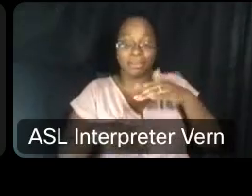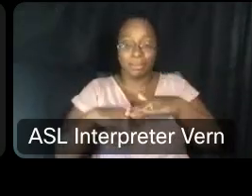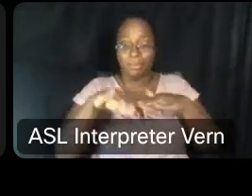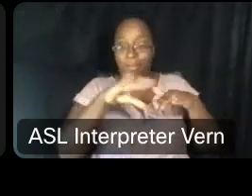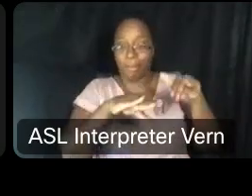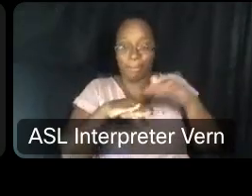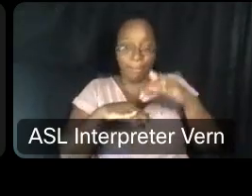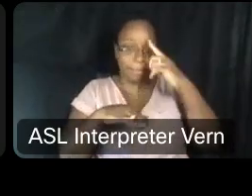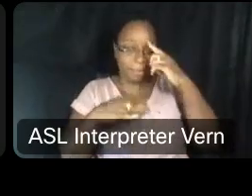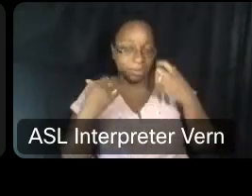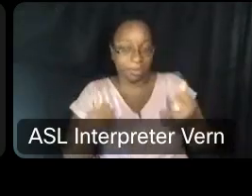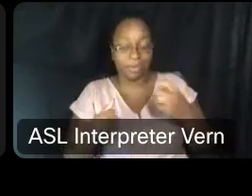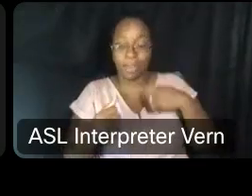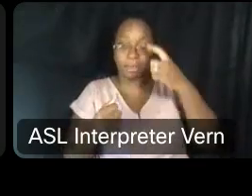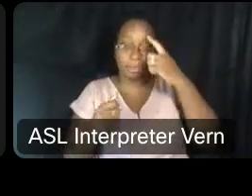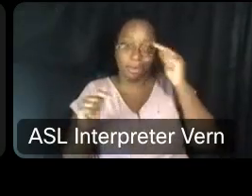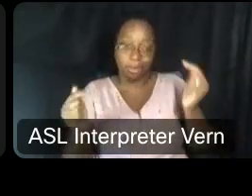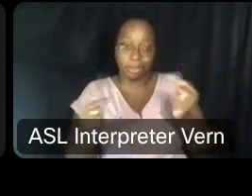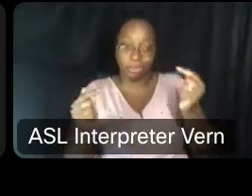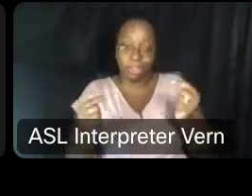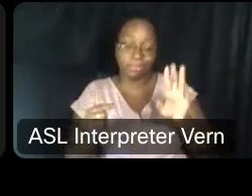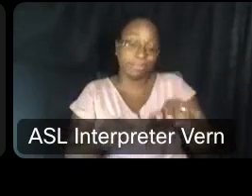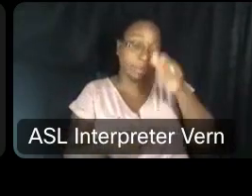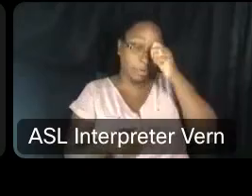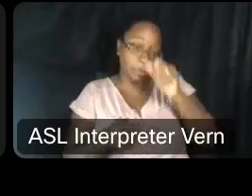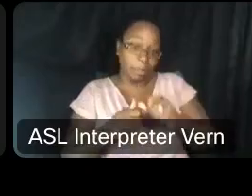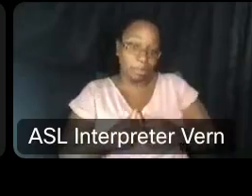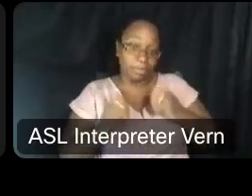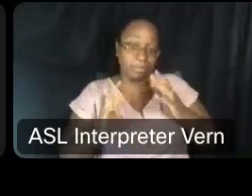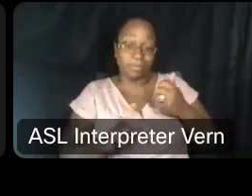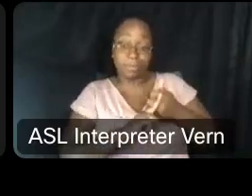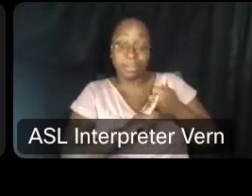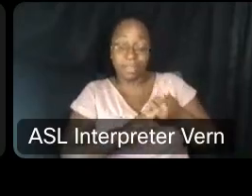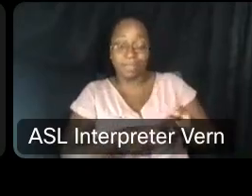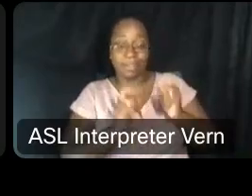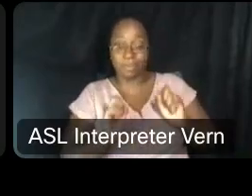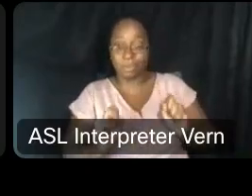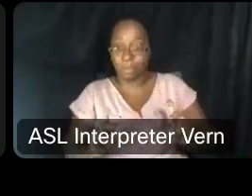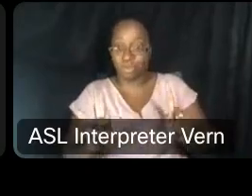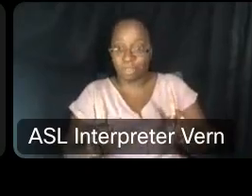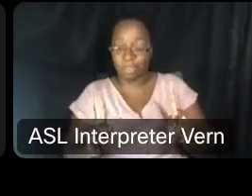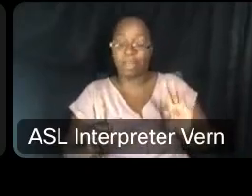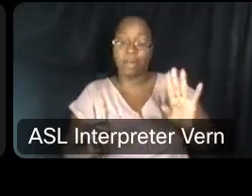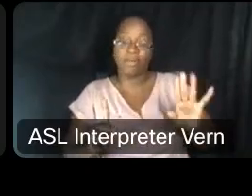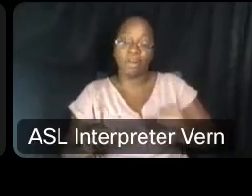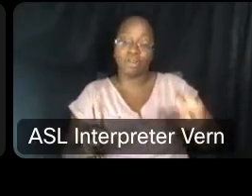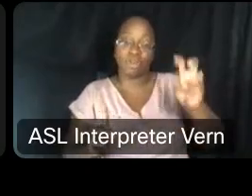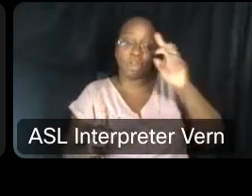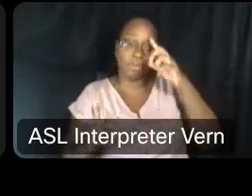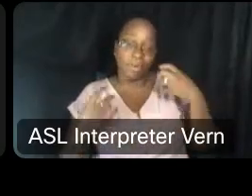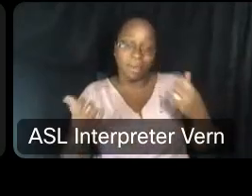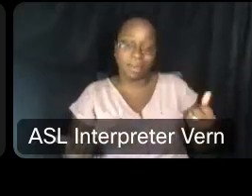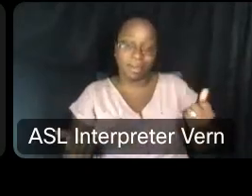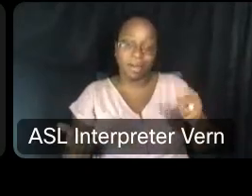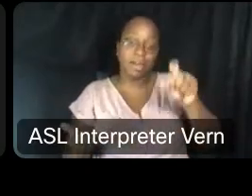Remember, it is the survivor who is giving us that permission to see parts of their journey to healing, and that should be regarded as an honor to